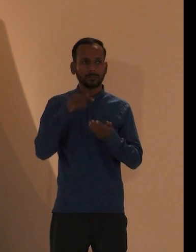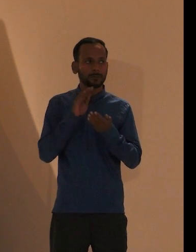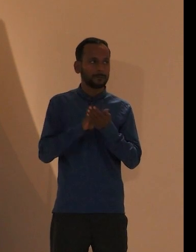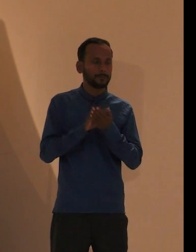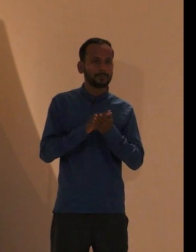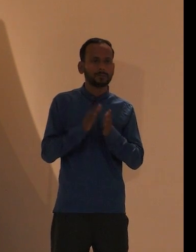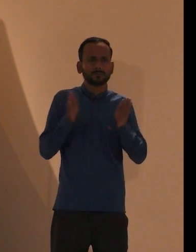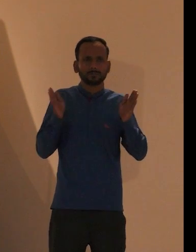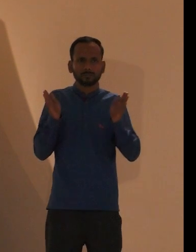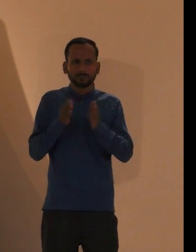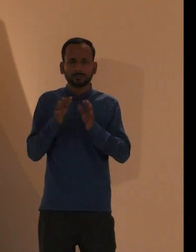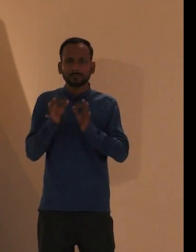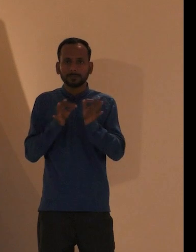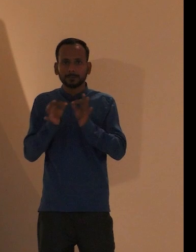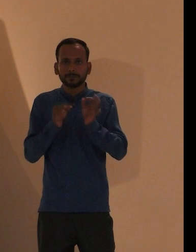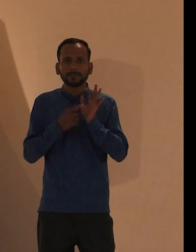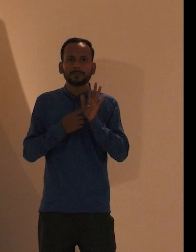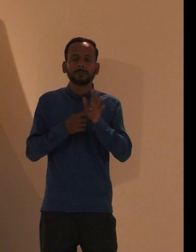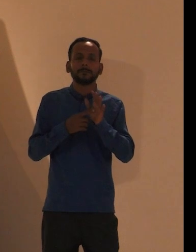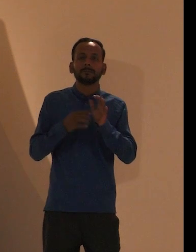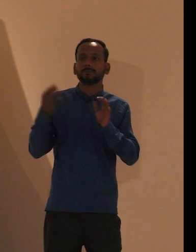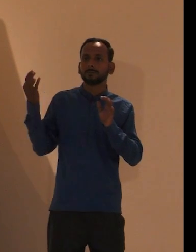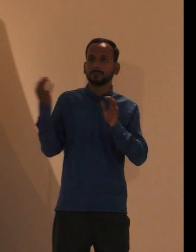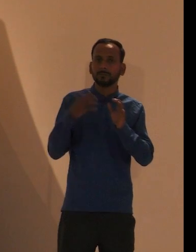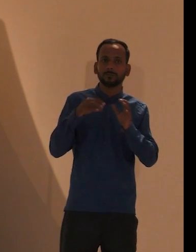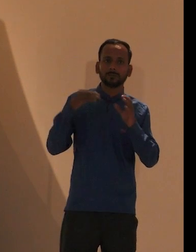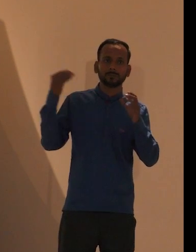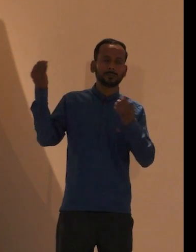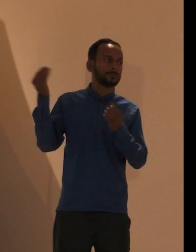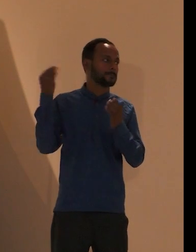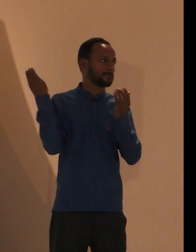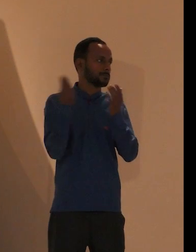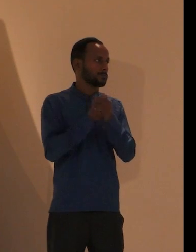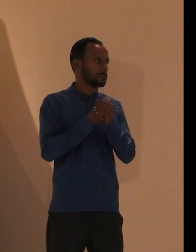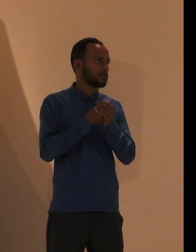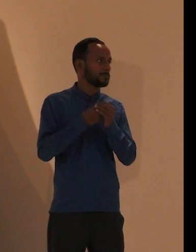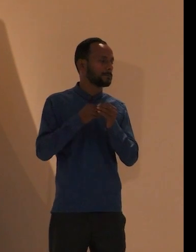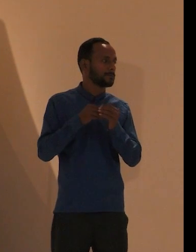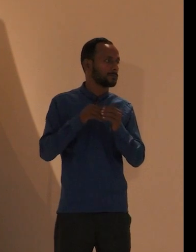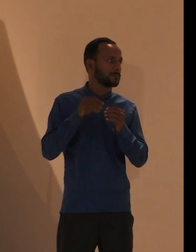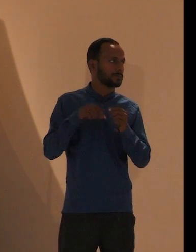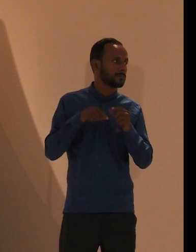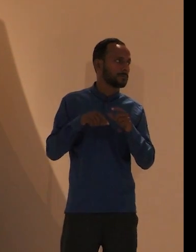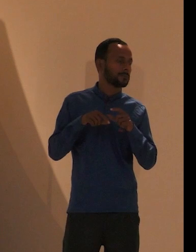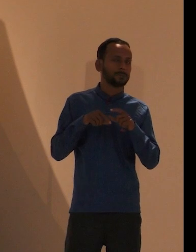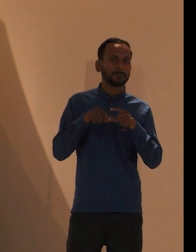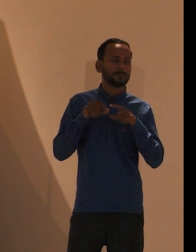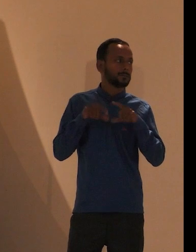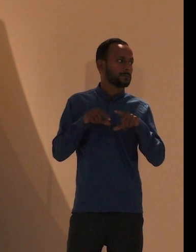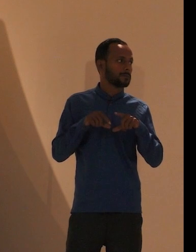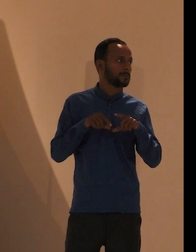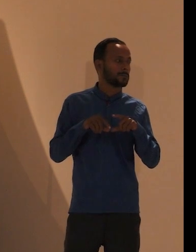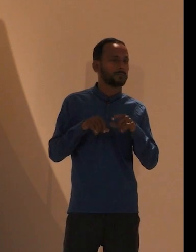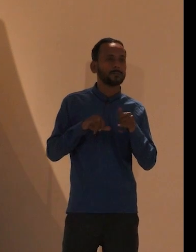briefly mention that we have a new collaboration. It's now more than a year old with the University of